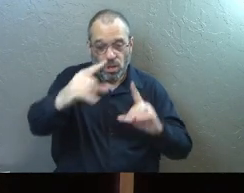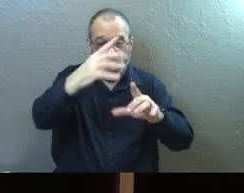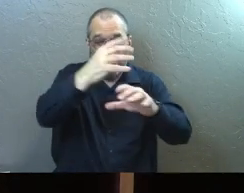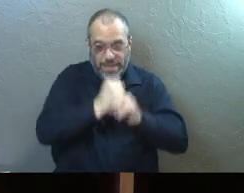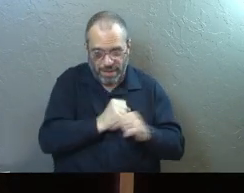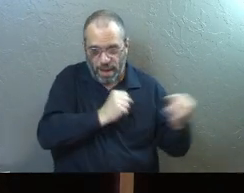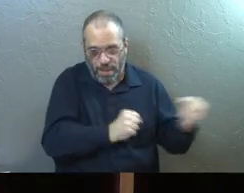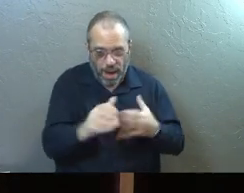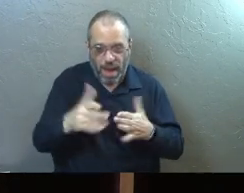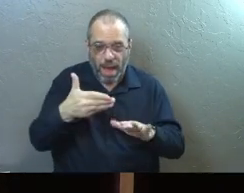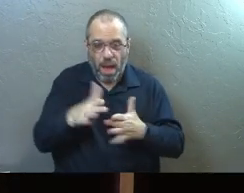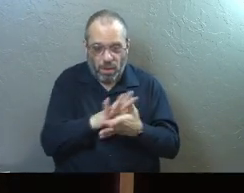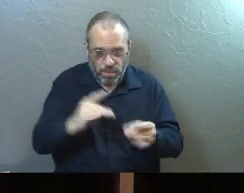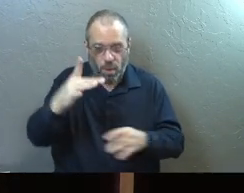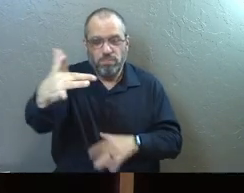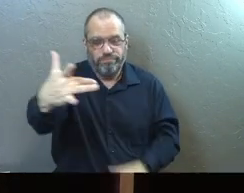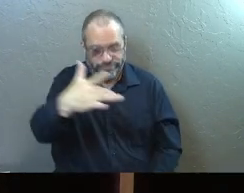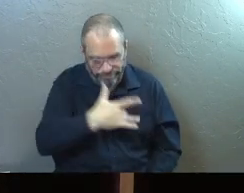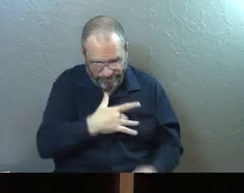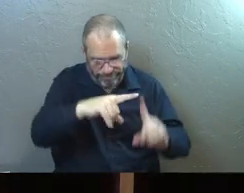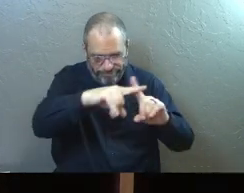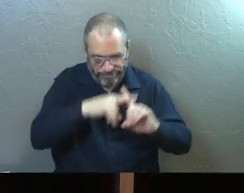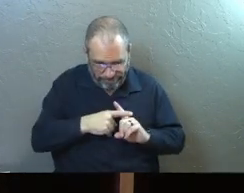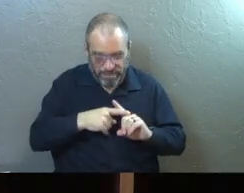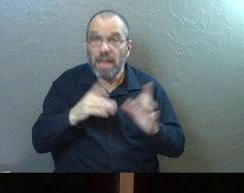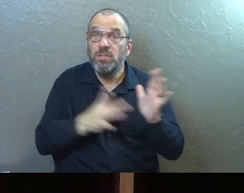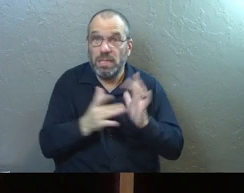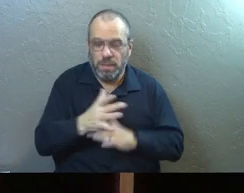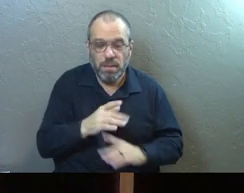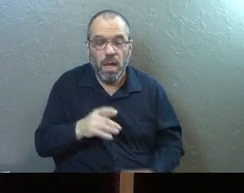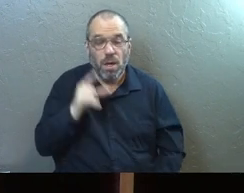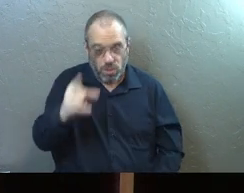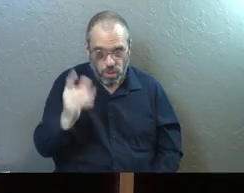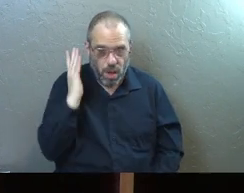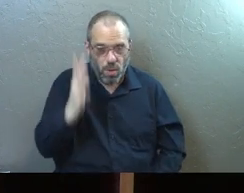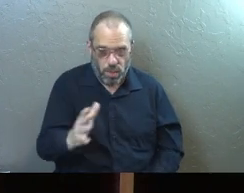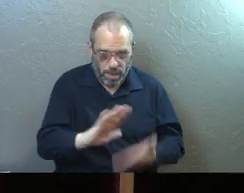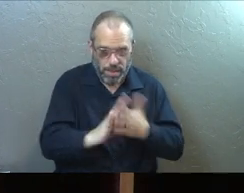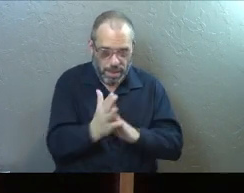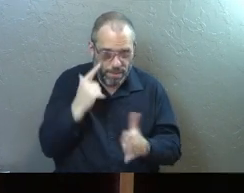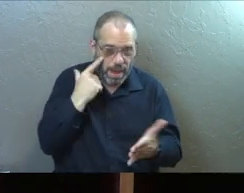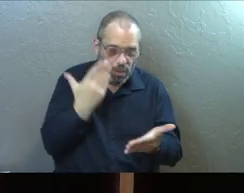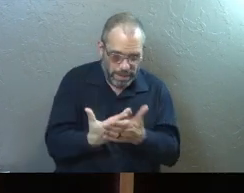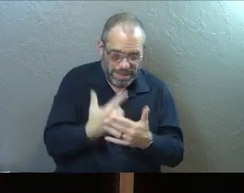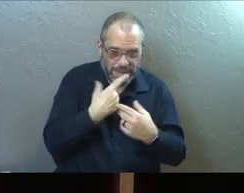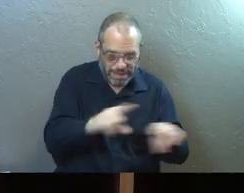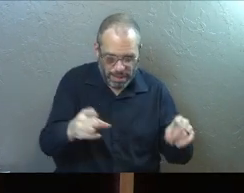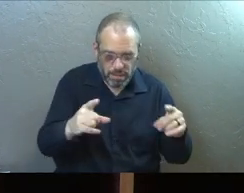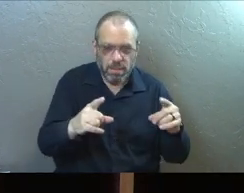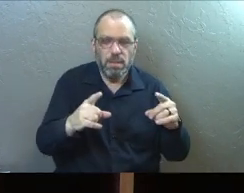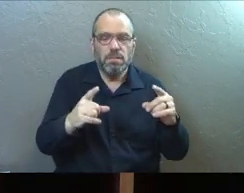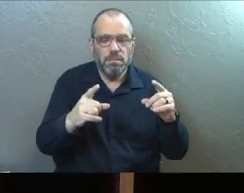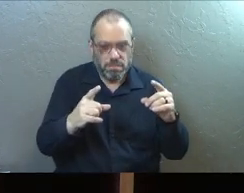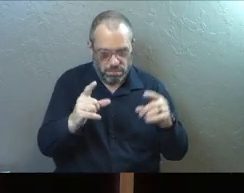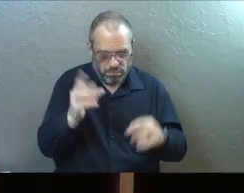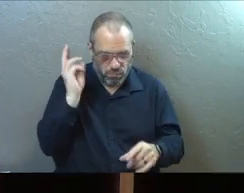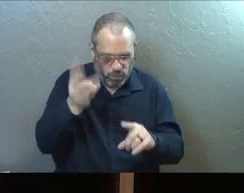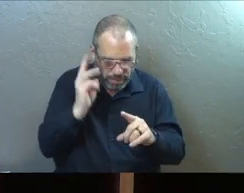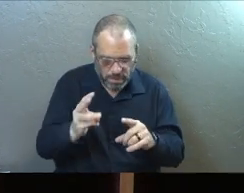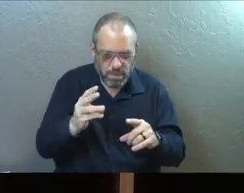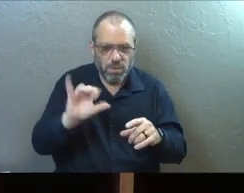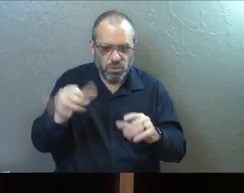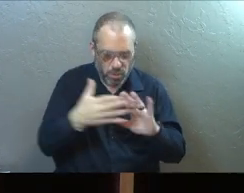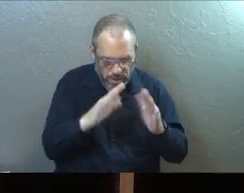receive power when the Holy Spirit comes upon you. And this is Jesus talking. And you will be my witnesses, telling people about me everywhere in